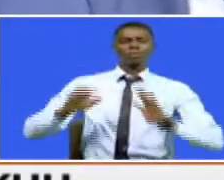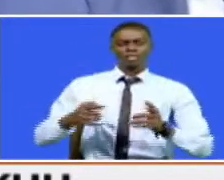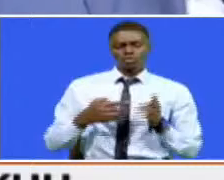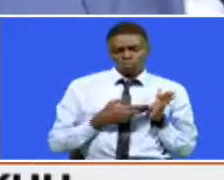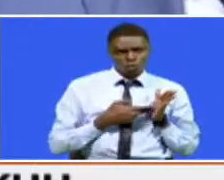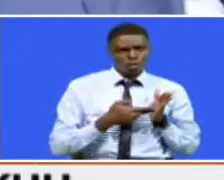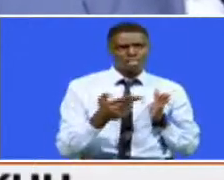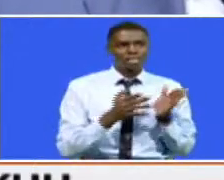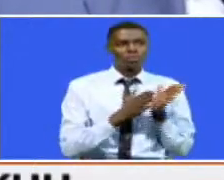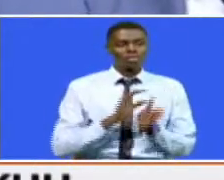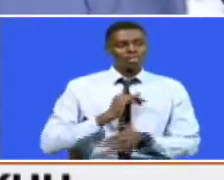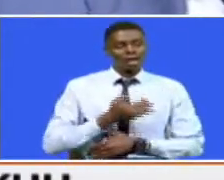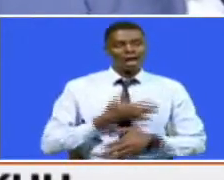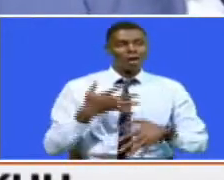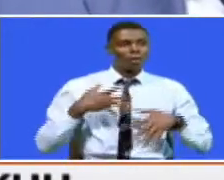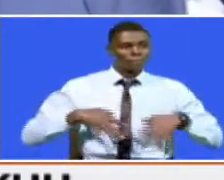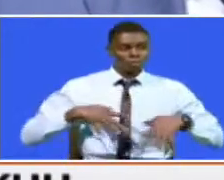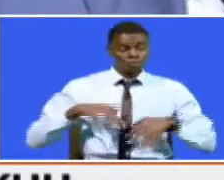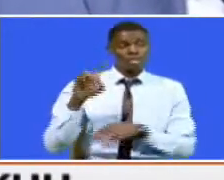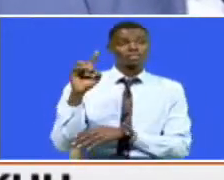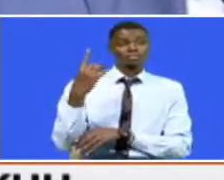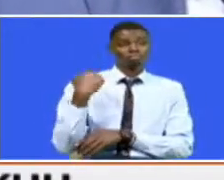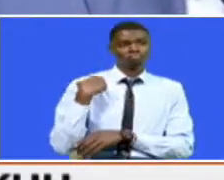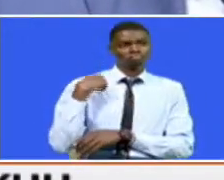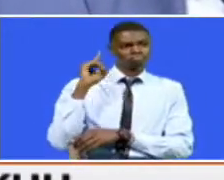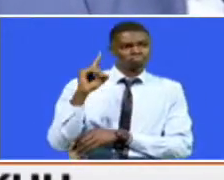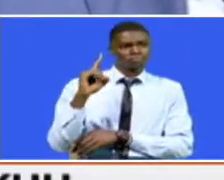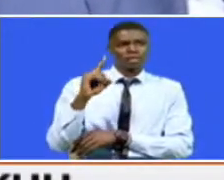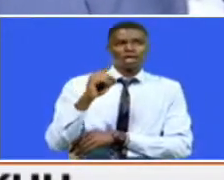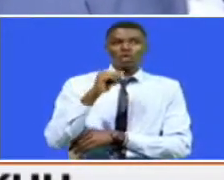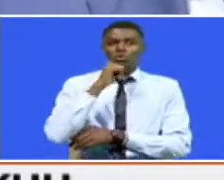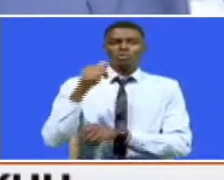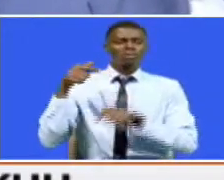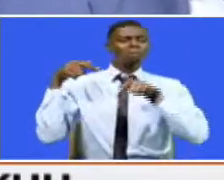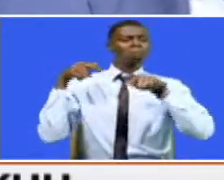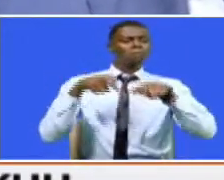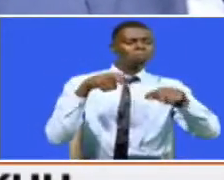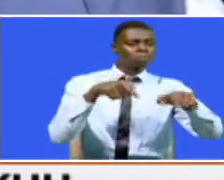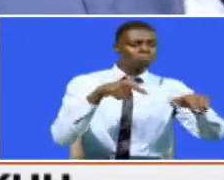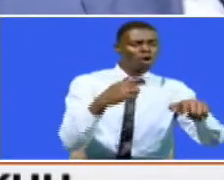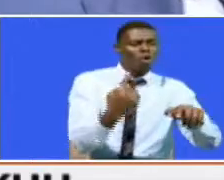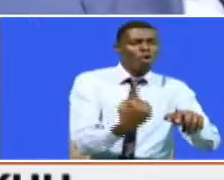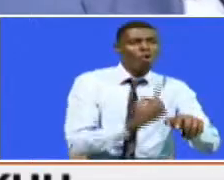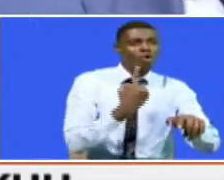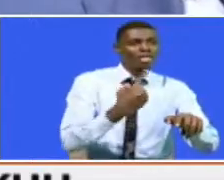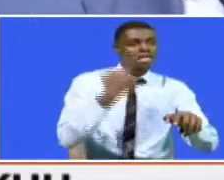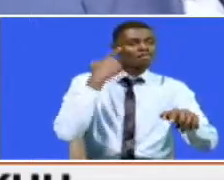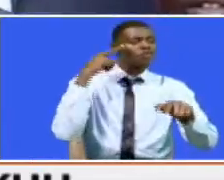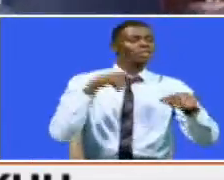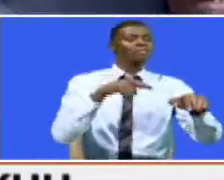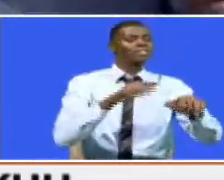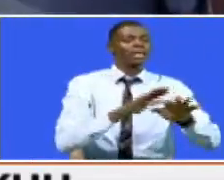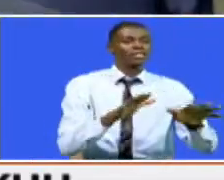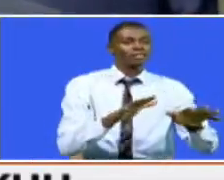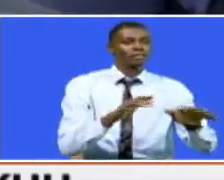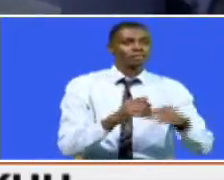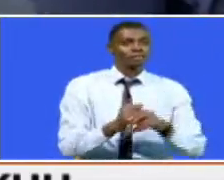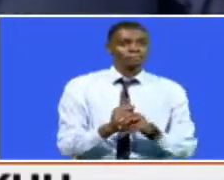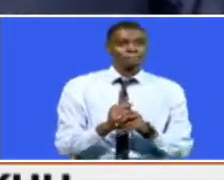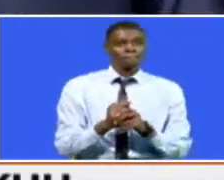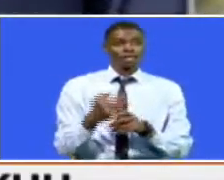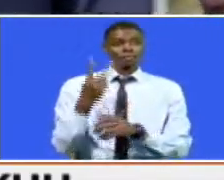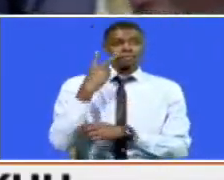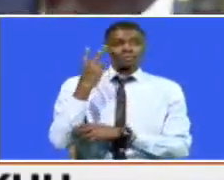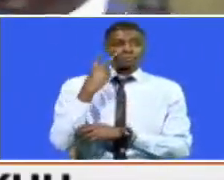honest with our people. First, you do not just critique or criticize for the sake of criticizing. Macho yote